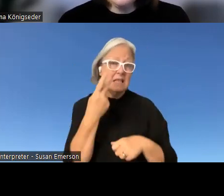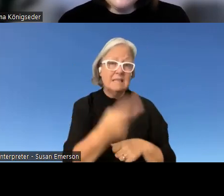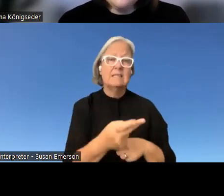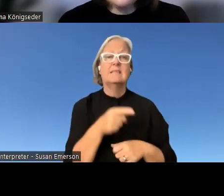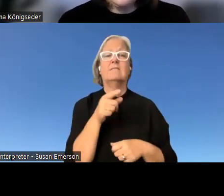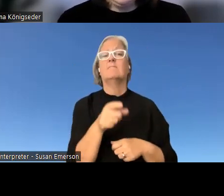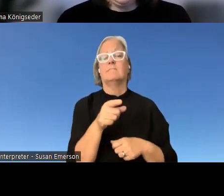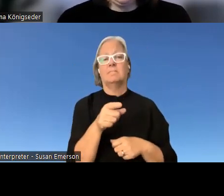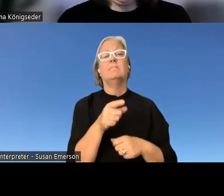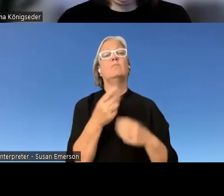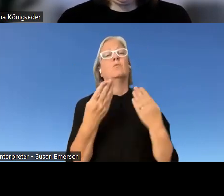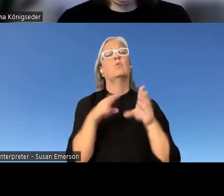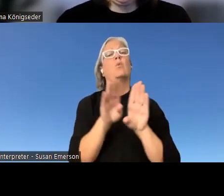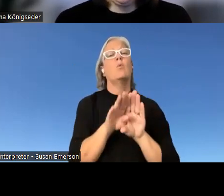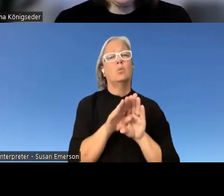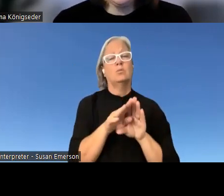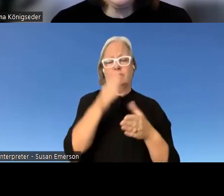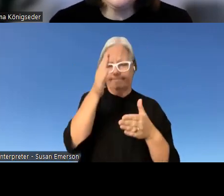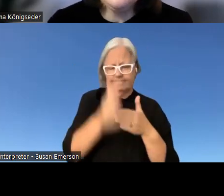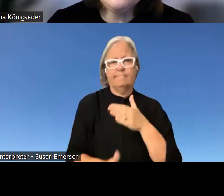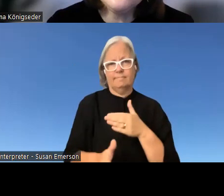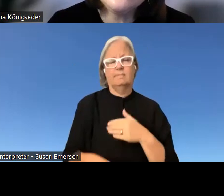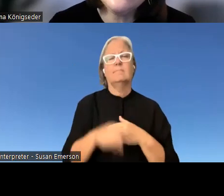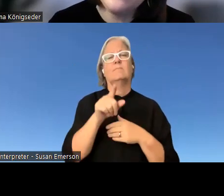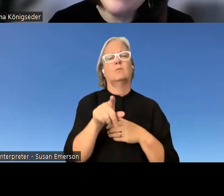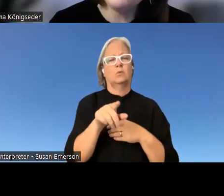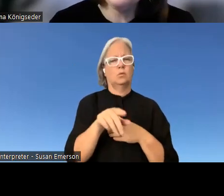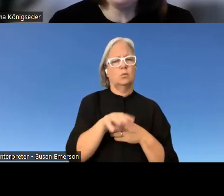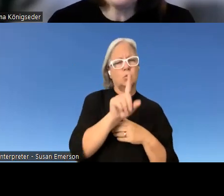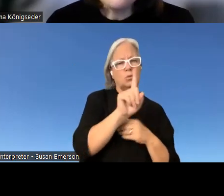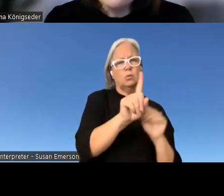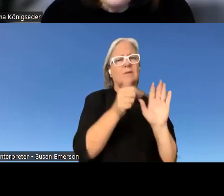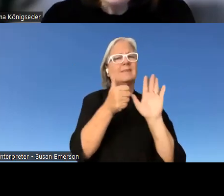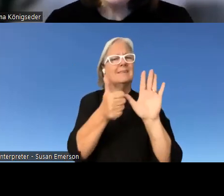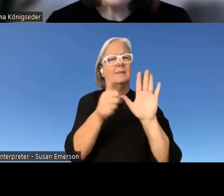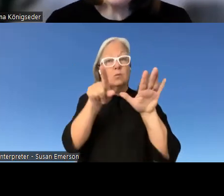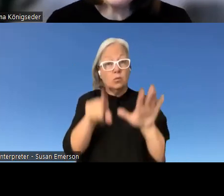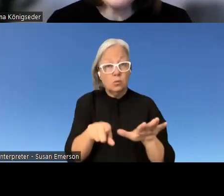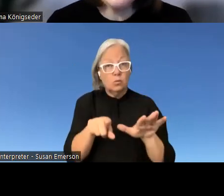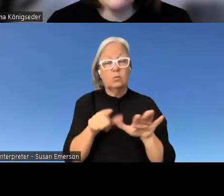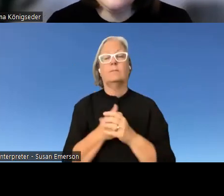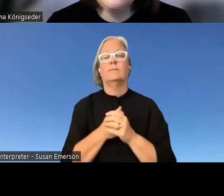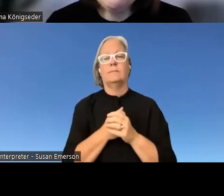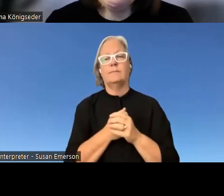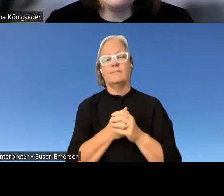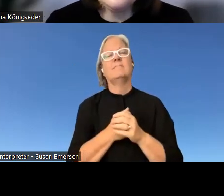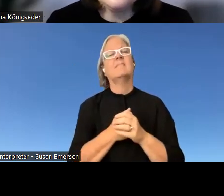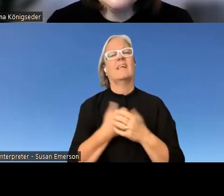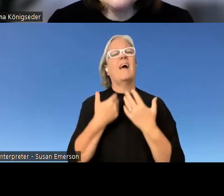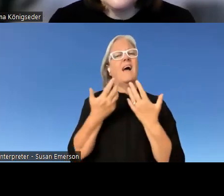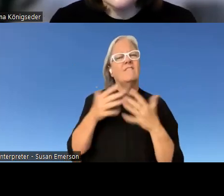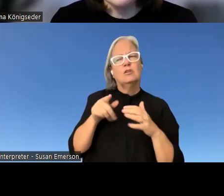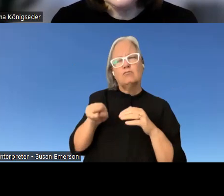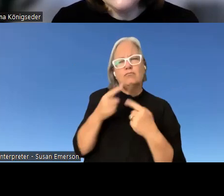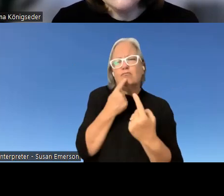June 16th. And I also wanted to add, because it has come up in some other discussions already, this